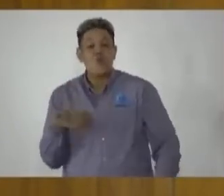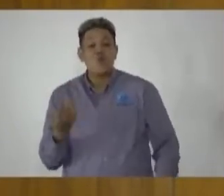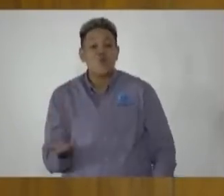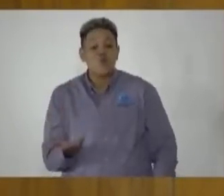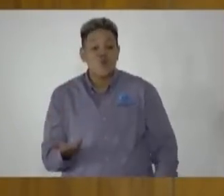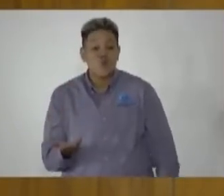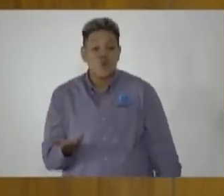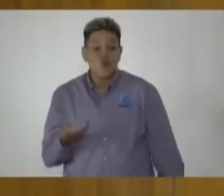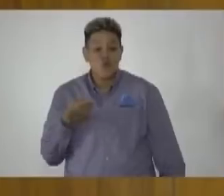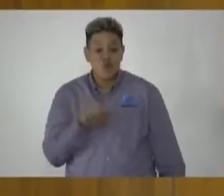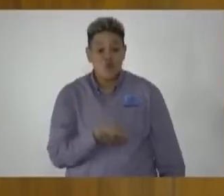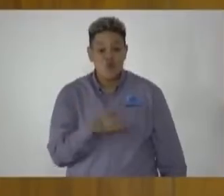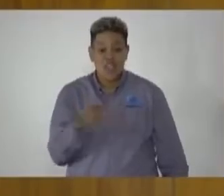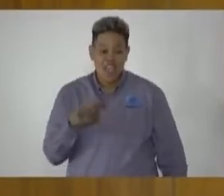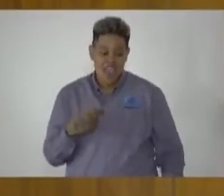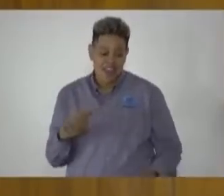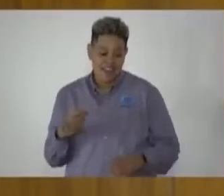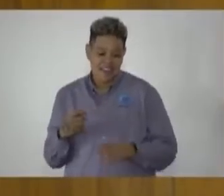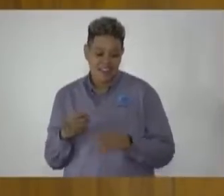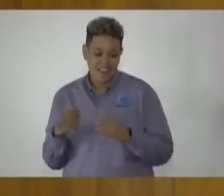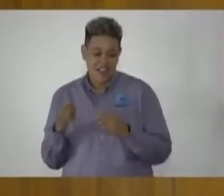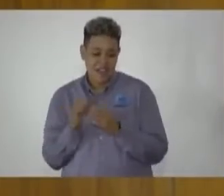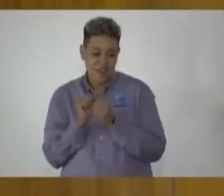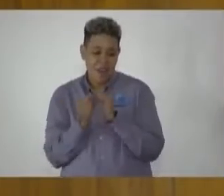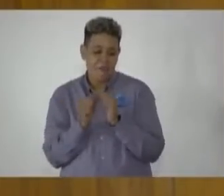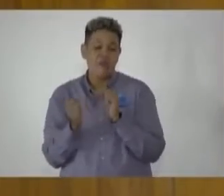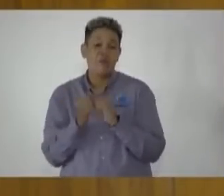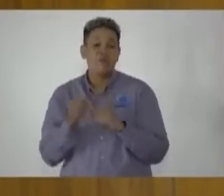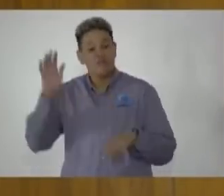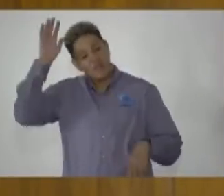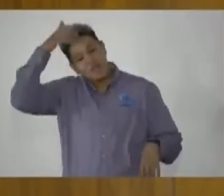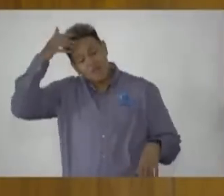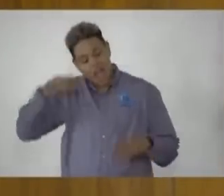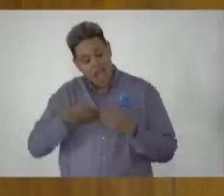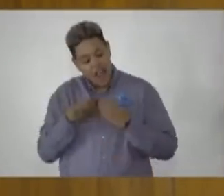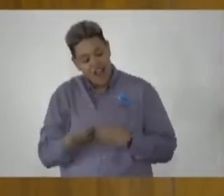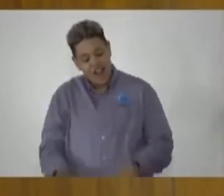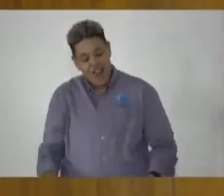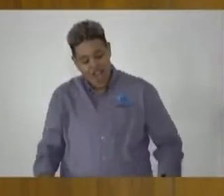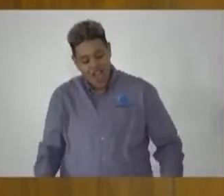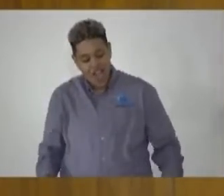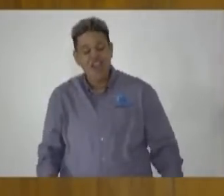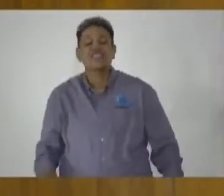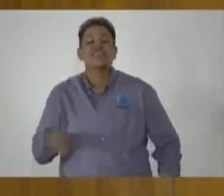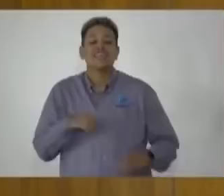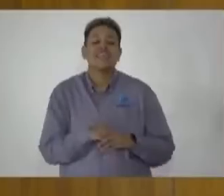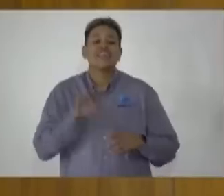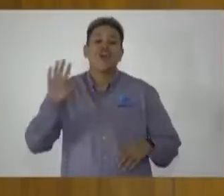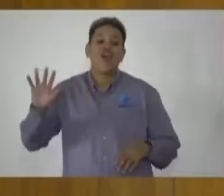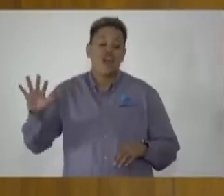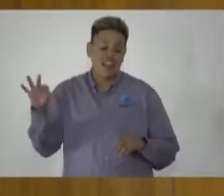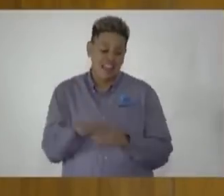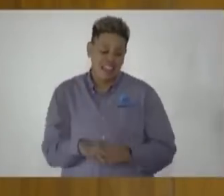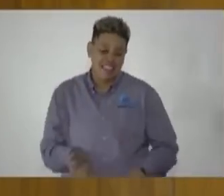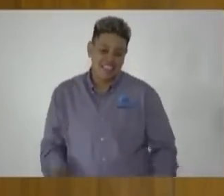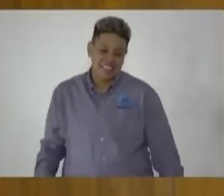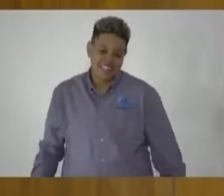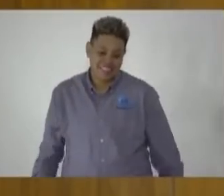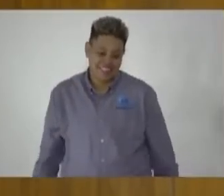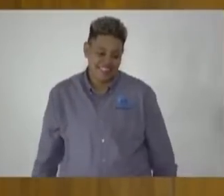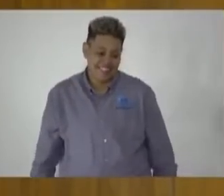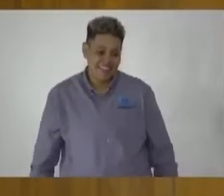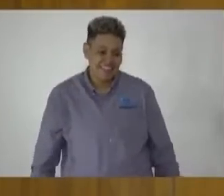that you had contested her and lost significantly in one of the